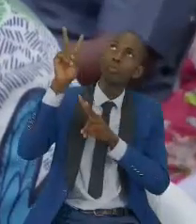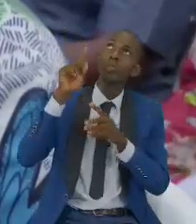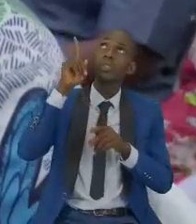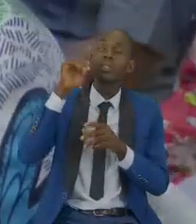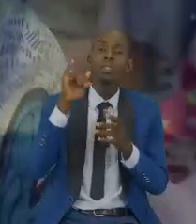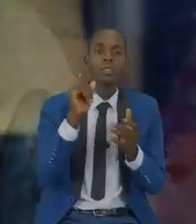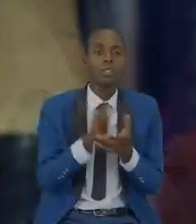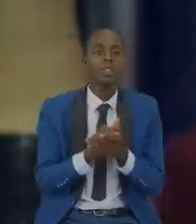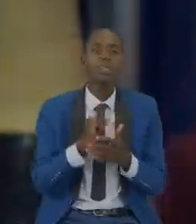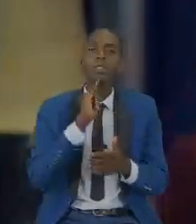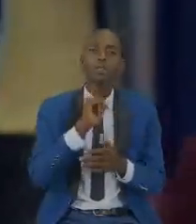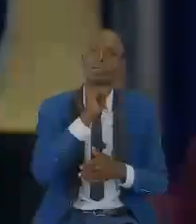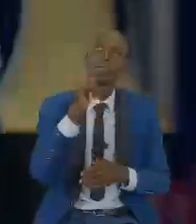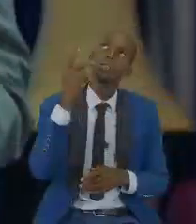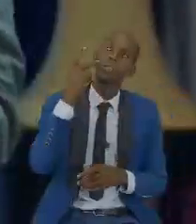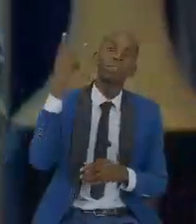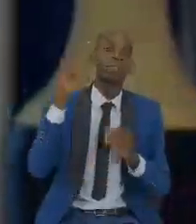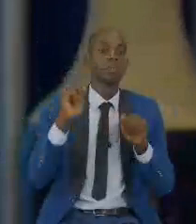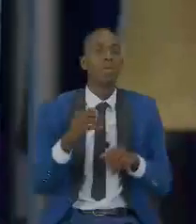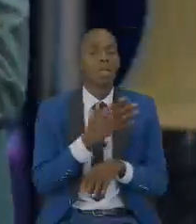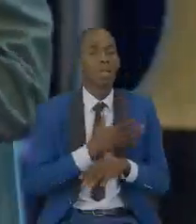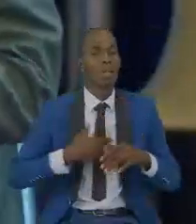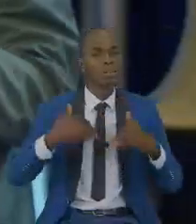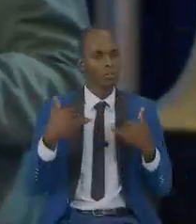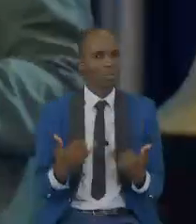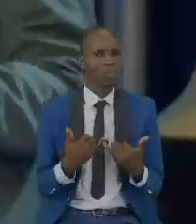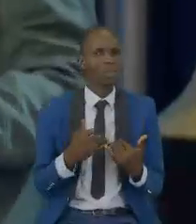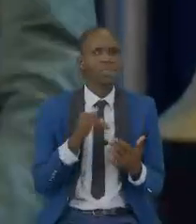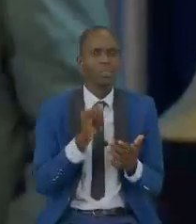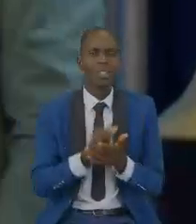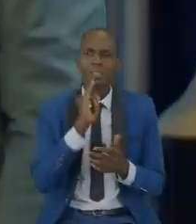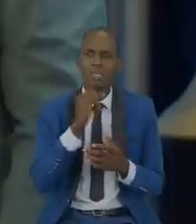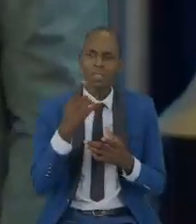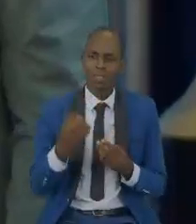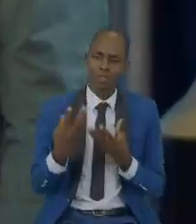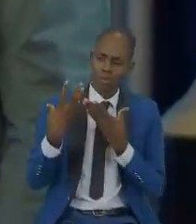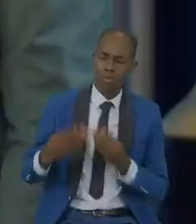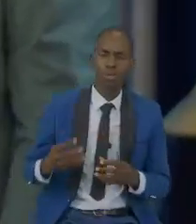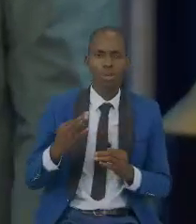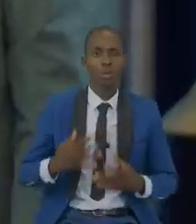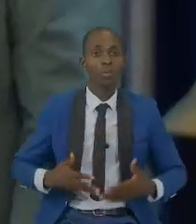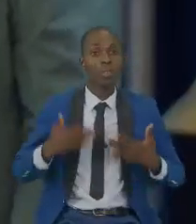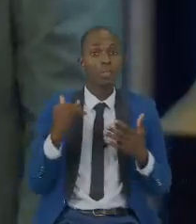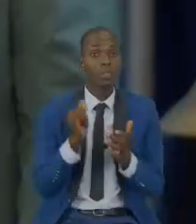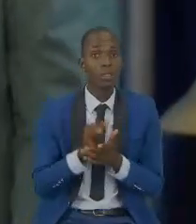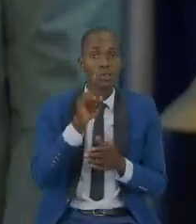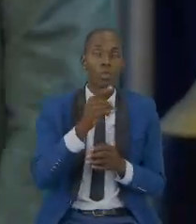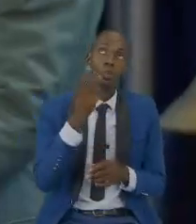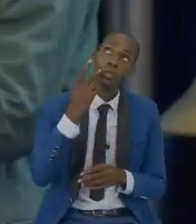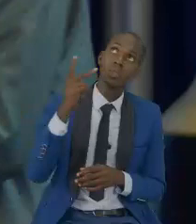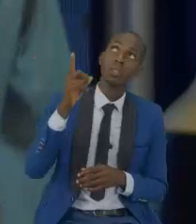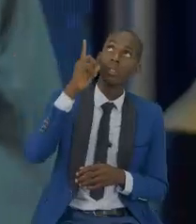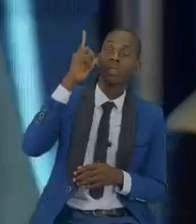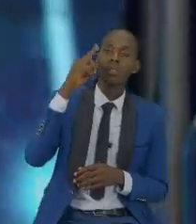is invisible. And now, that is the very solution of life, that you see him who